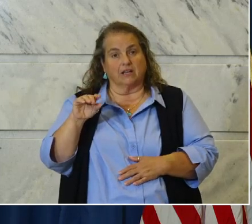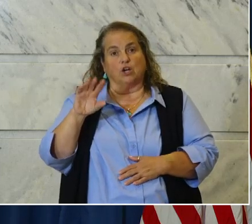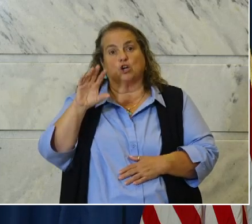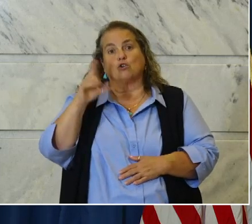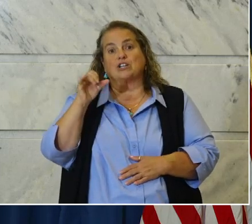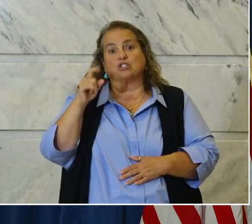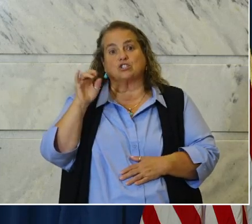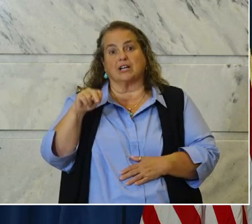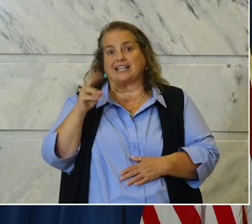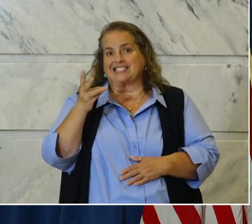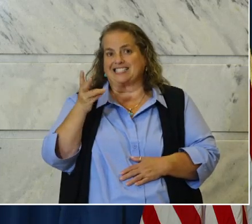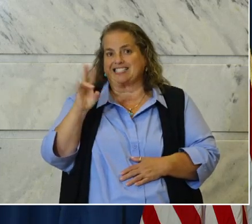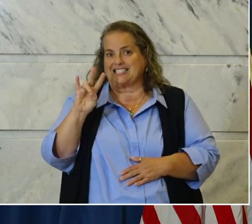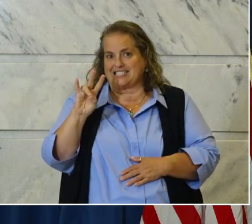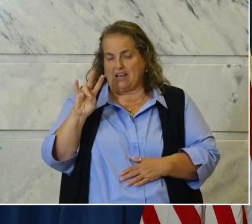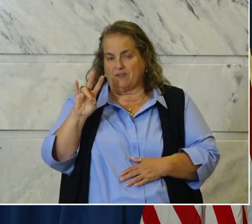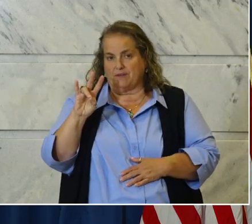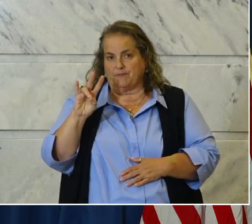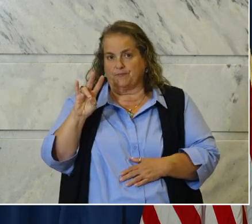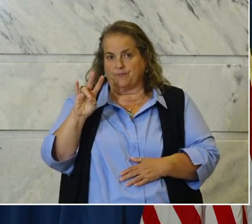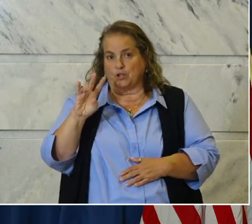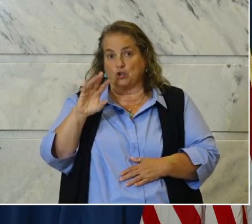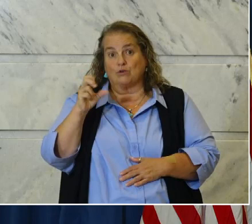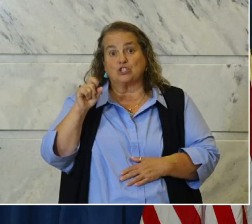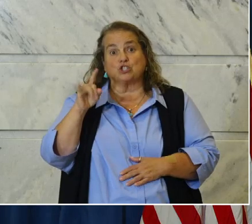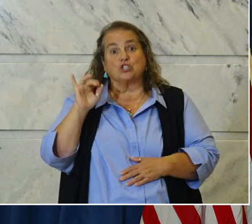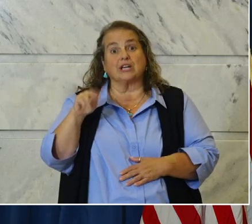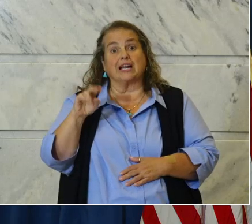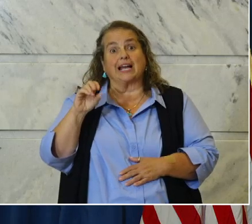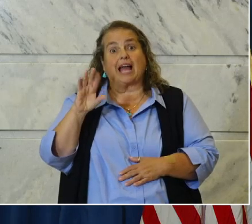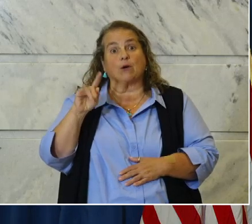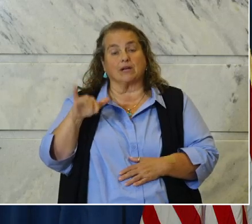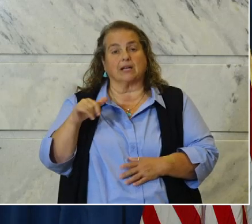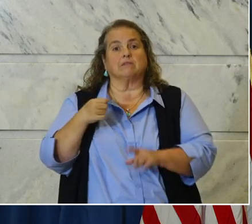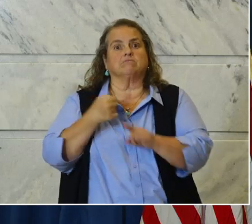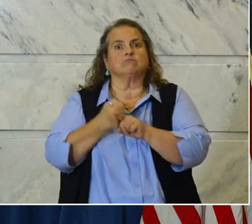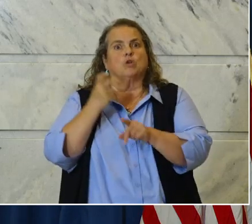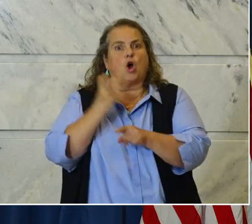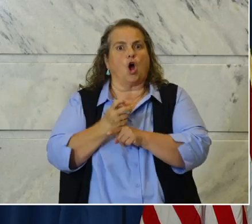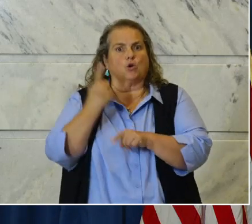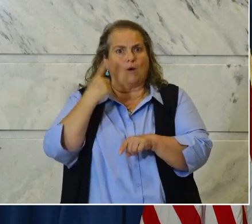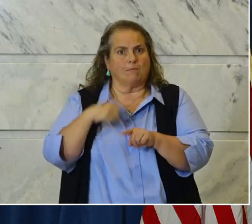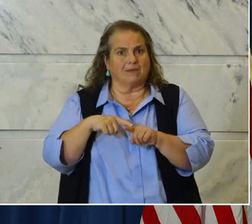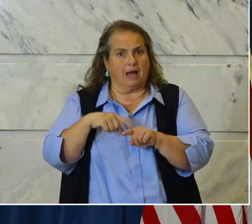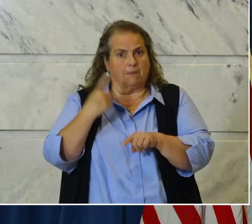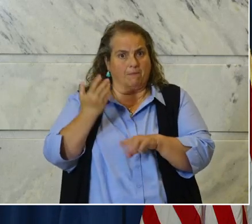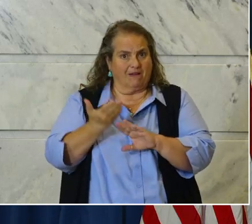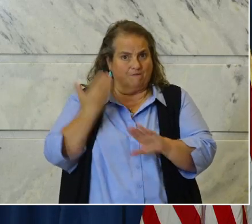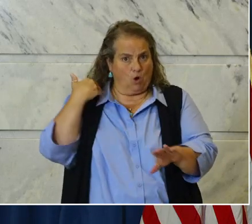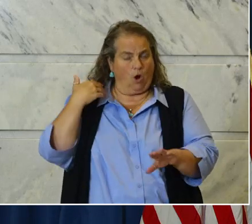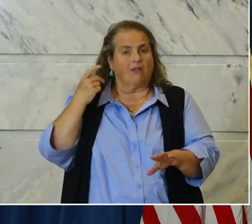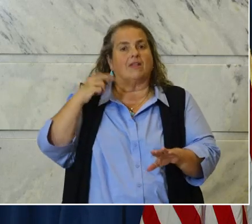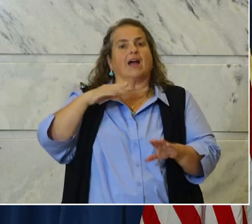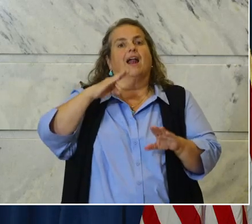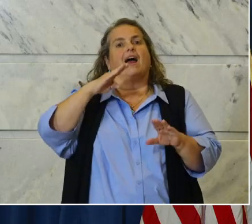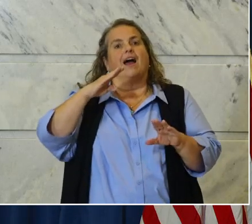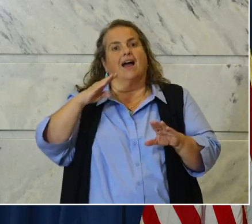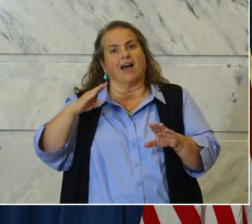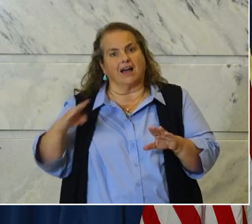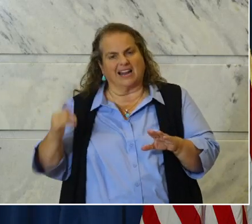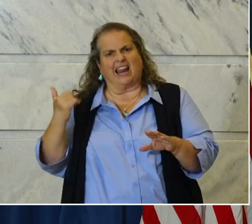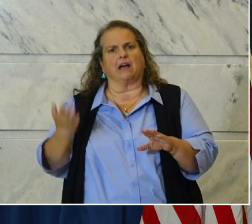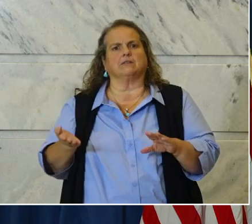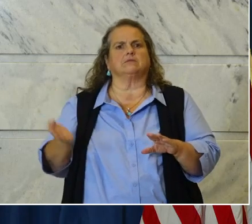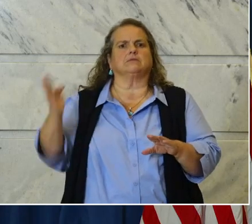Christian, 67. Again, Christian County was hit at one point hard early. Significant number of cases